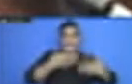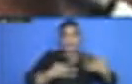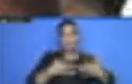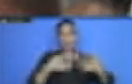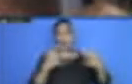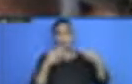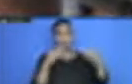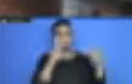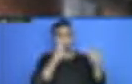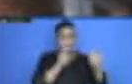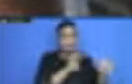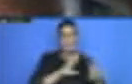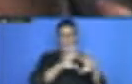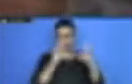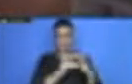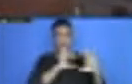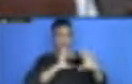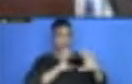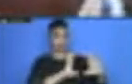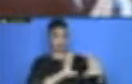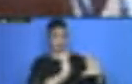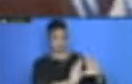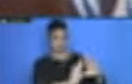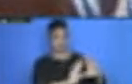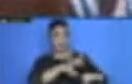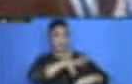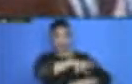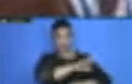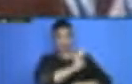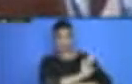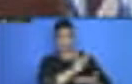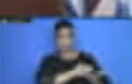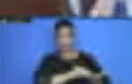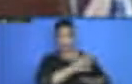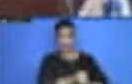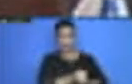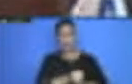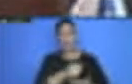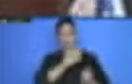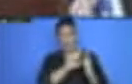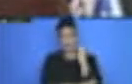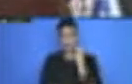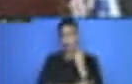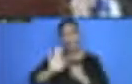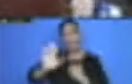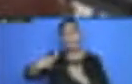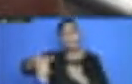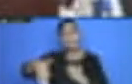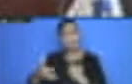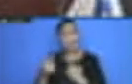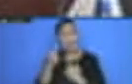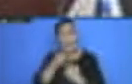examens, which are made at the level of cities or communities that he spoke